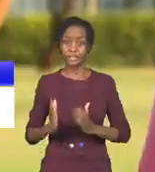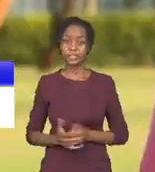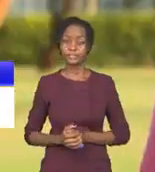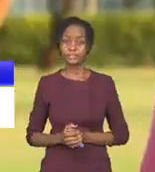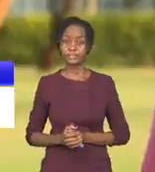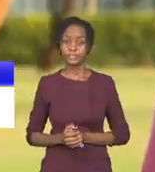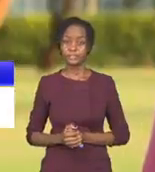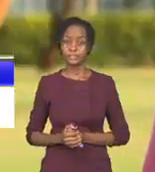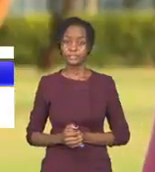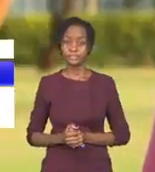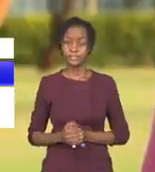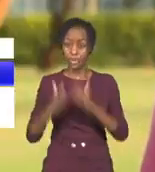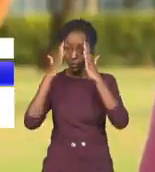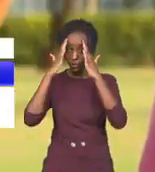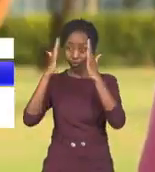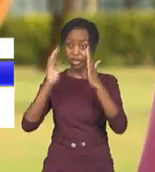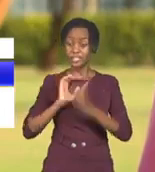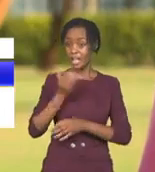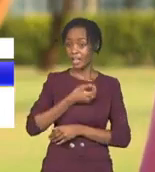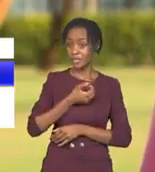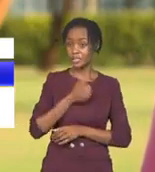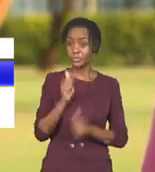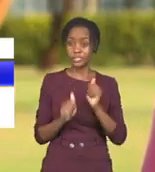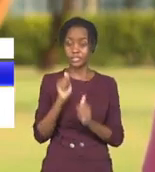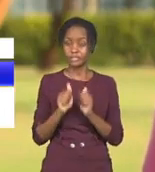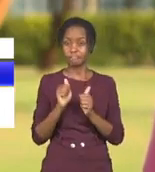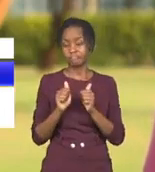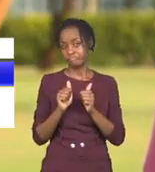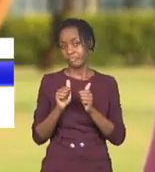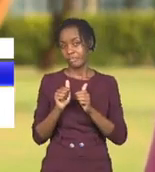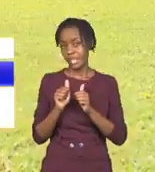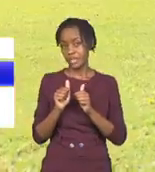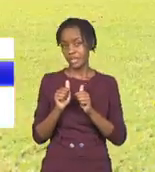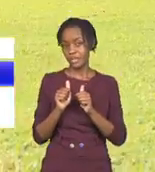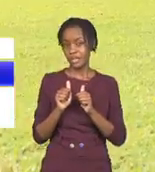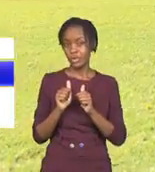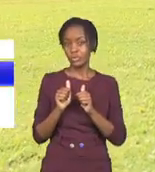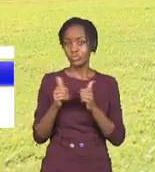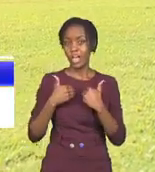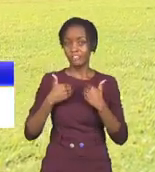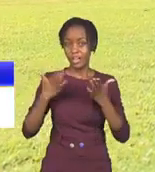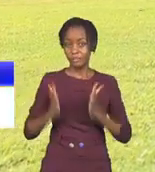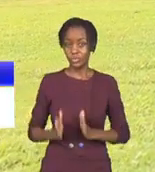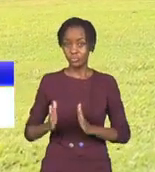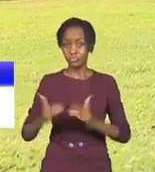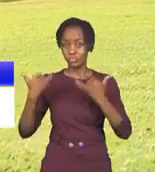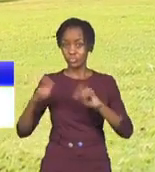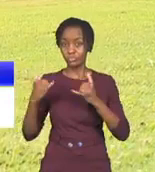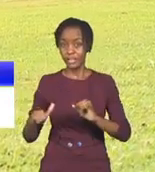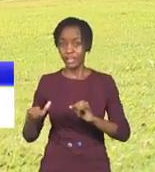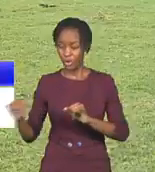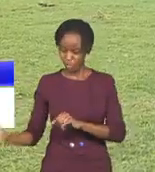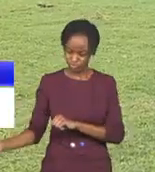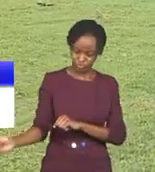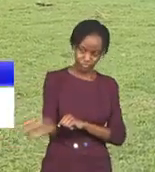The goal is to get somebody playing golf proficiently. So by the time you're starting